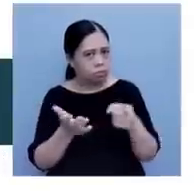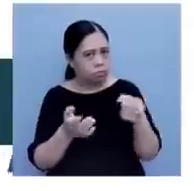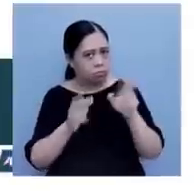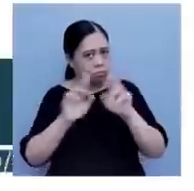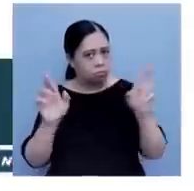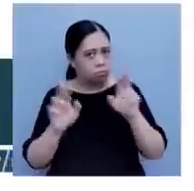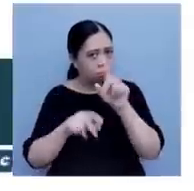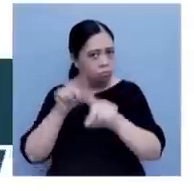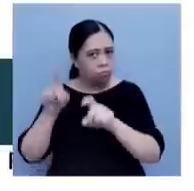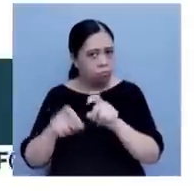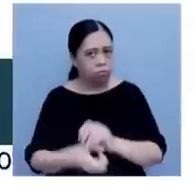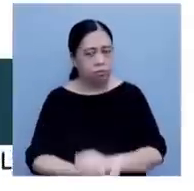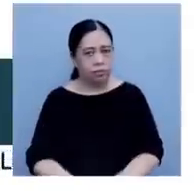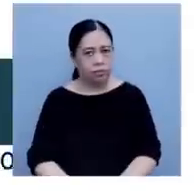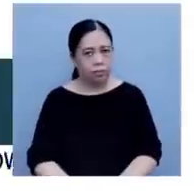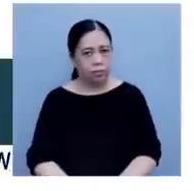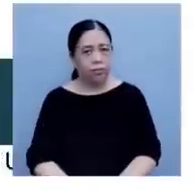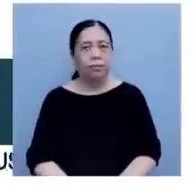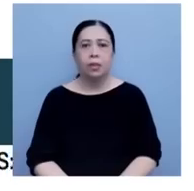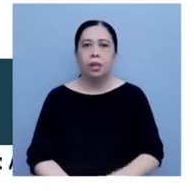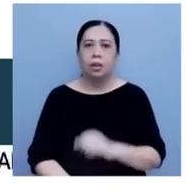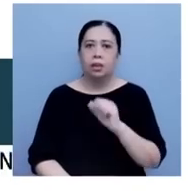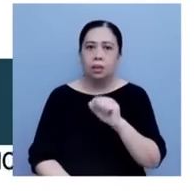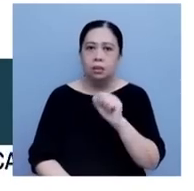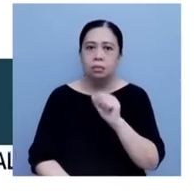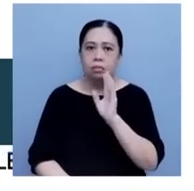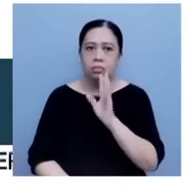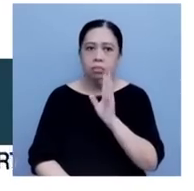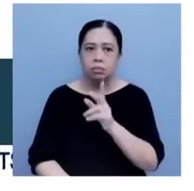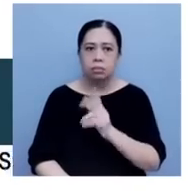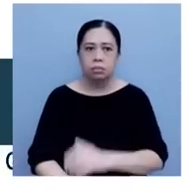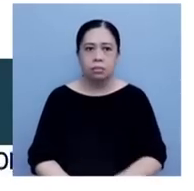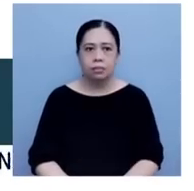Yes, that's going to be part of it.